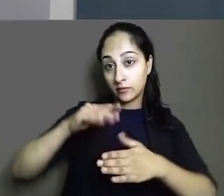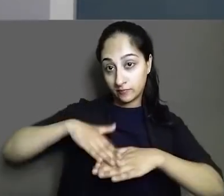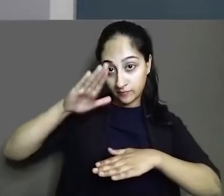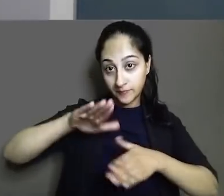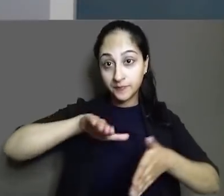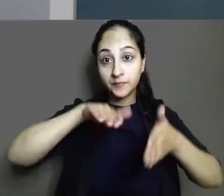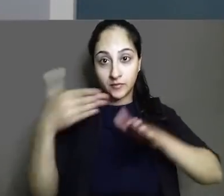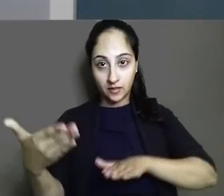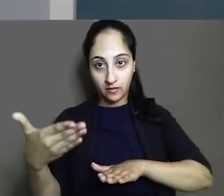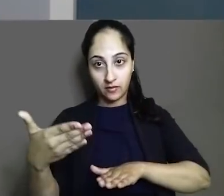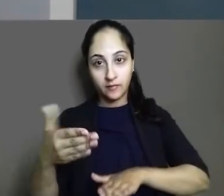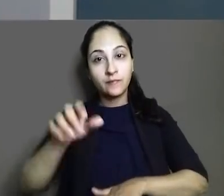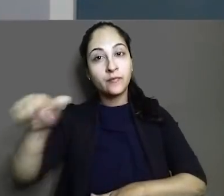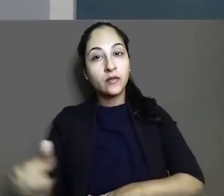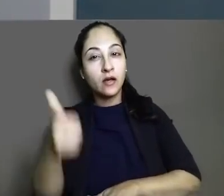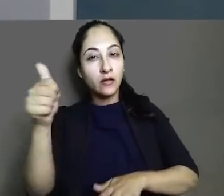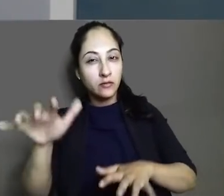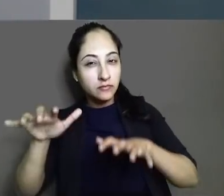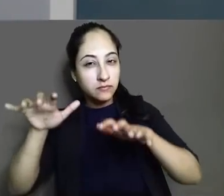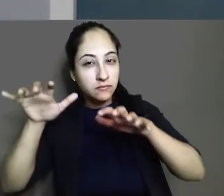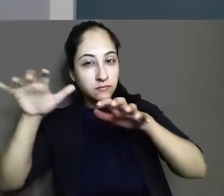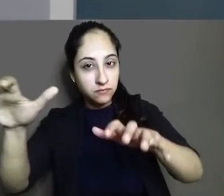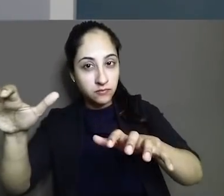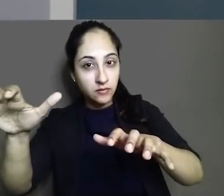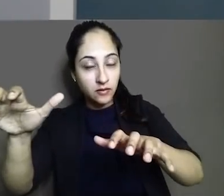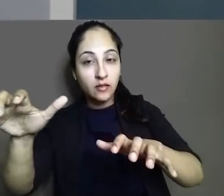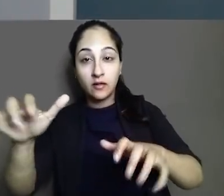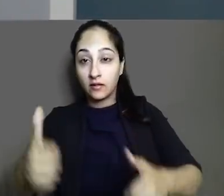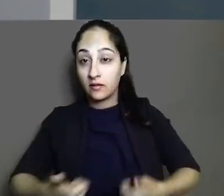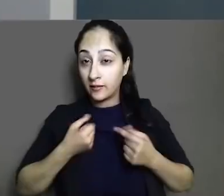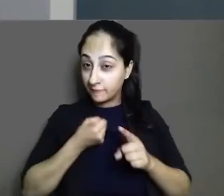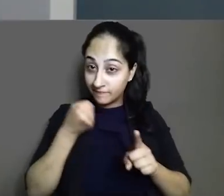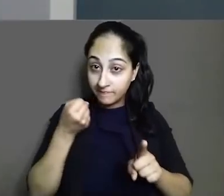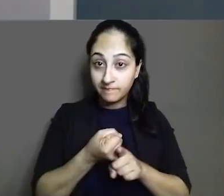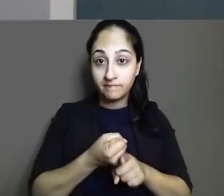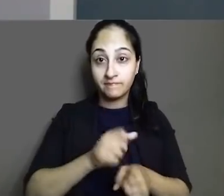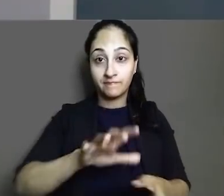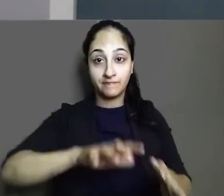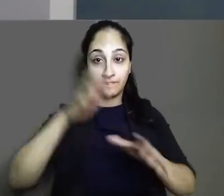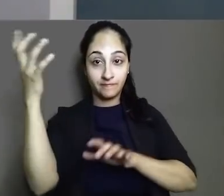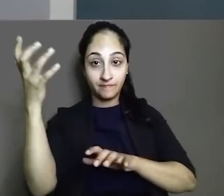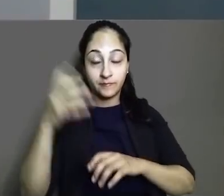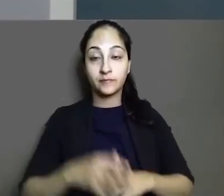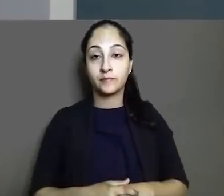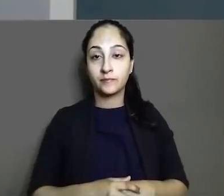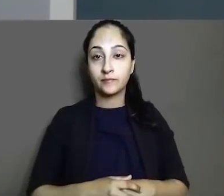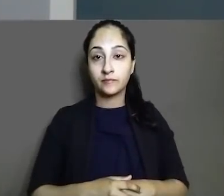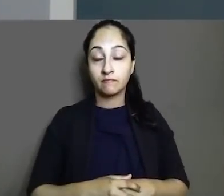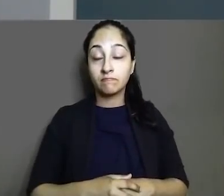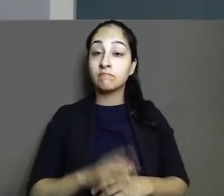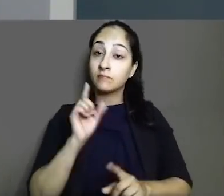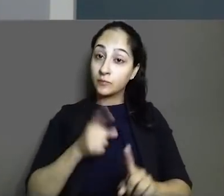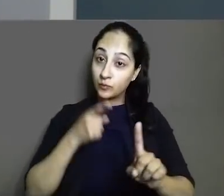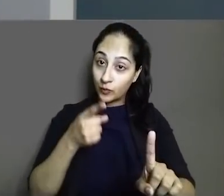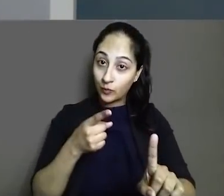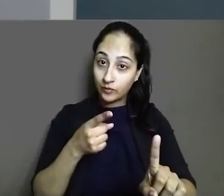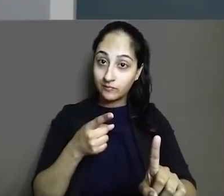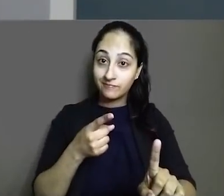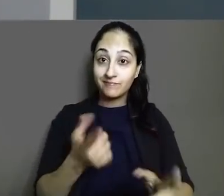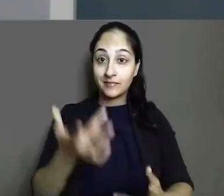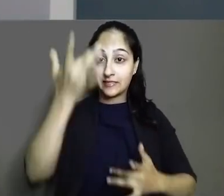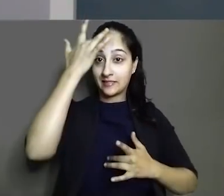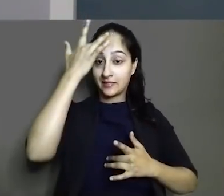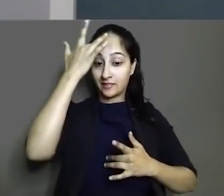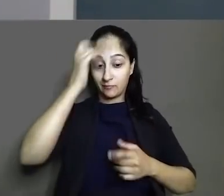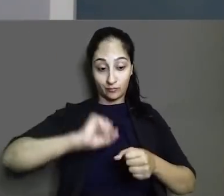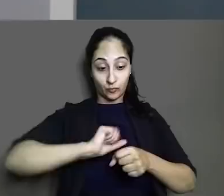their lives. And behind those numbers, there are hundreds of thousands of others who are grieving and struggling because of the pandemic. So any one of